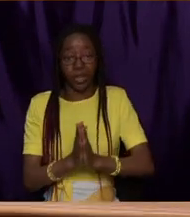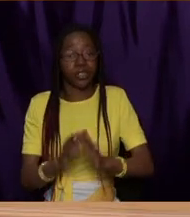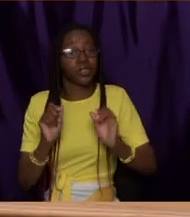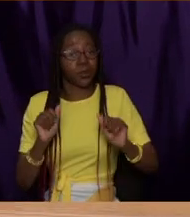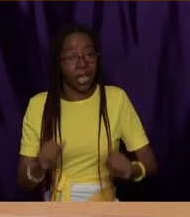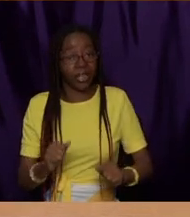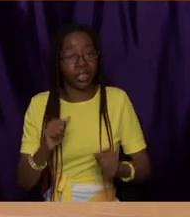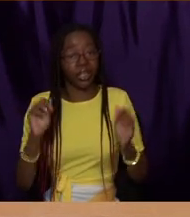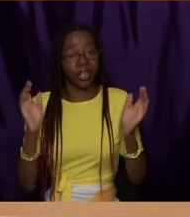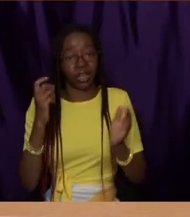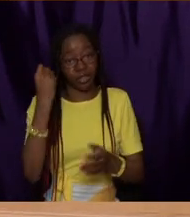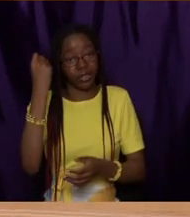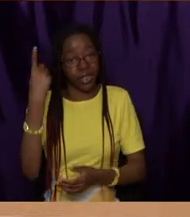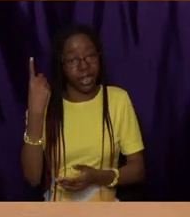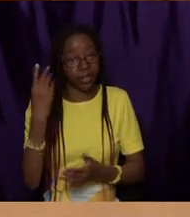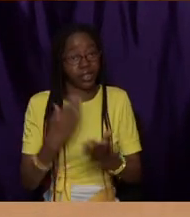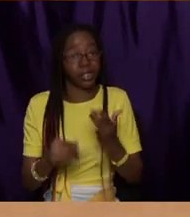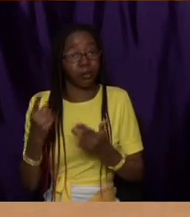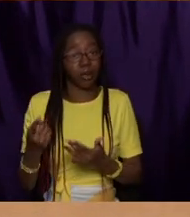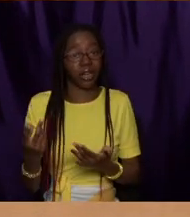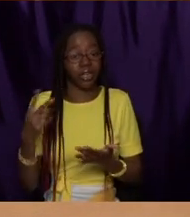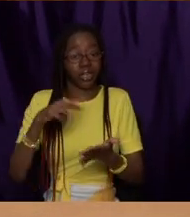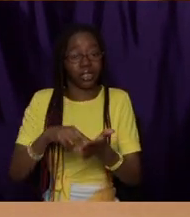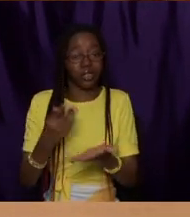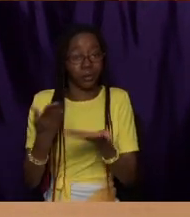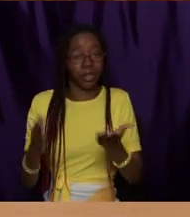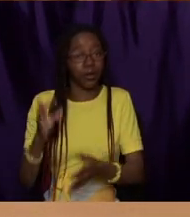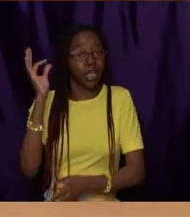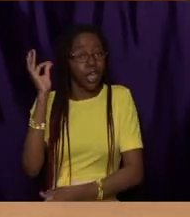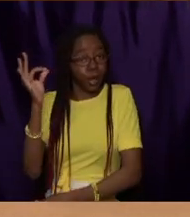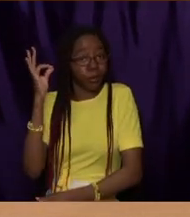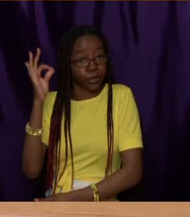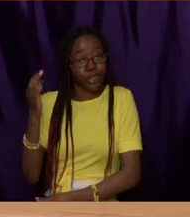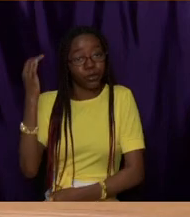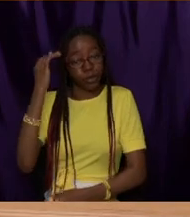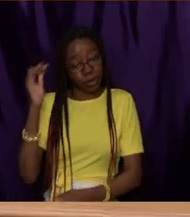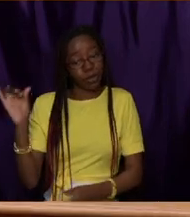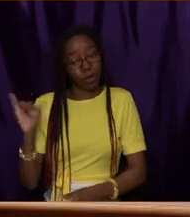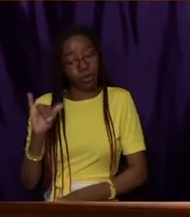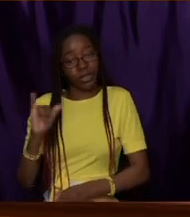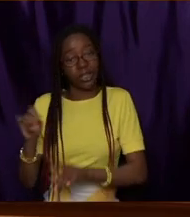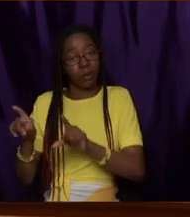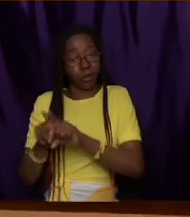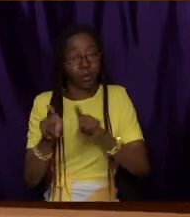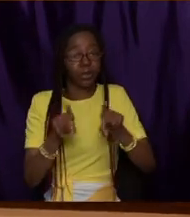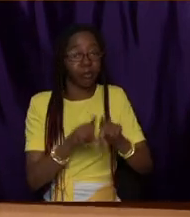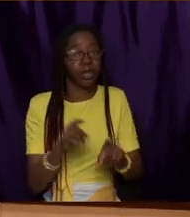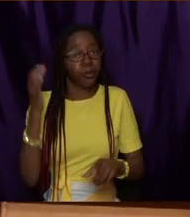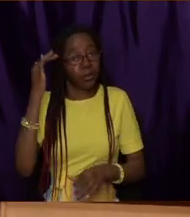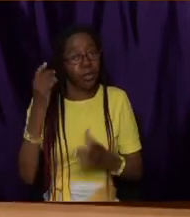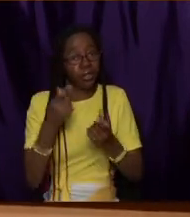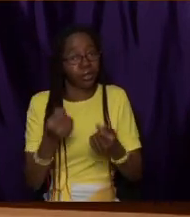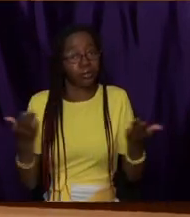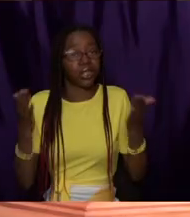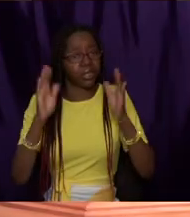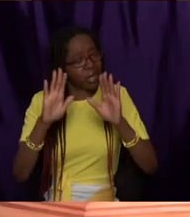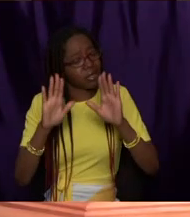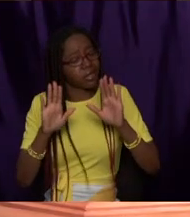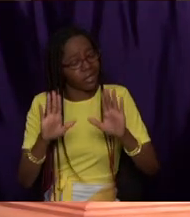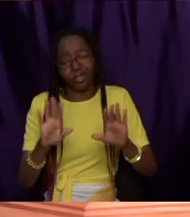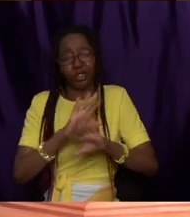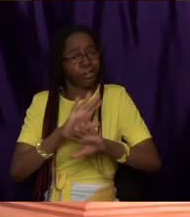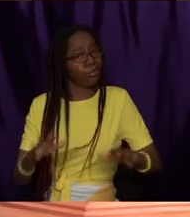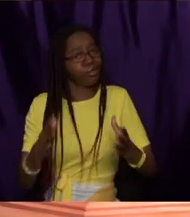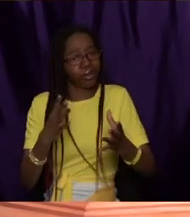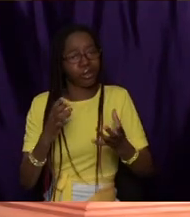get confirmation when somebody gets up here and prays, so that we know we on the same. We know how to do stuff in excellence, but you don't